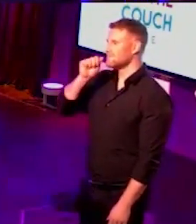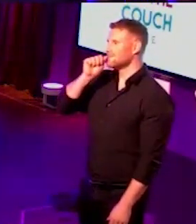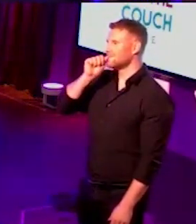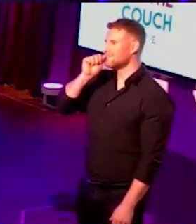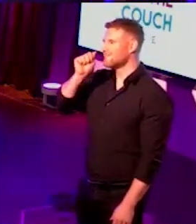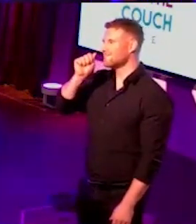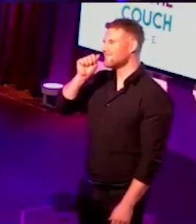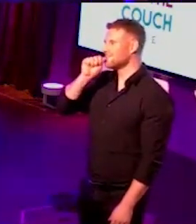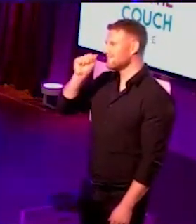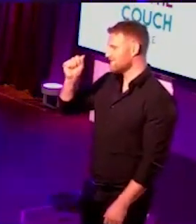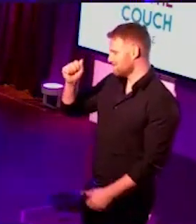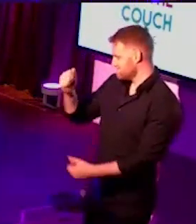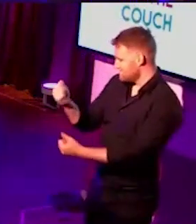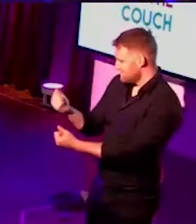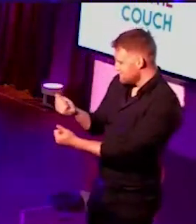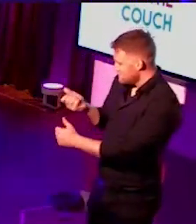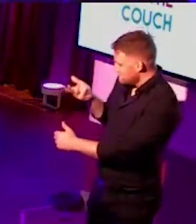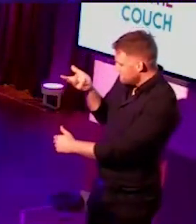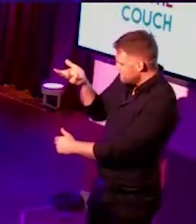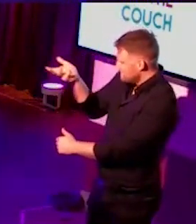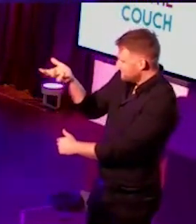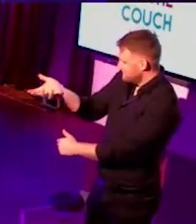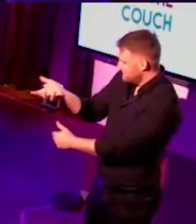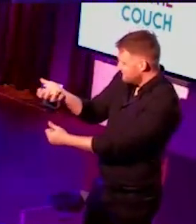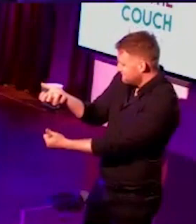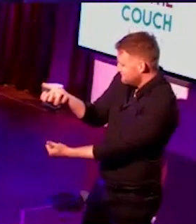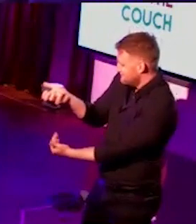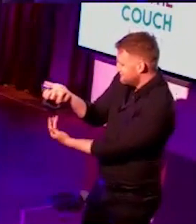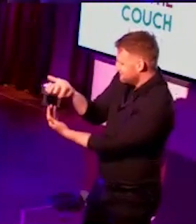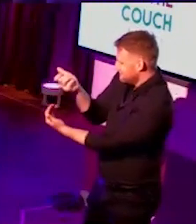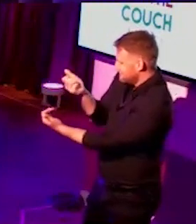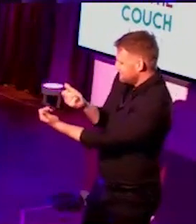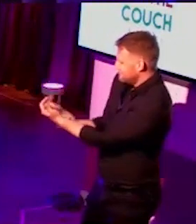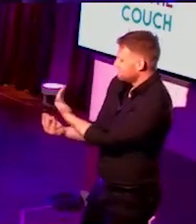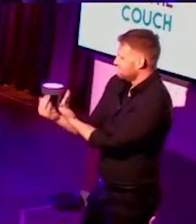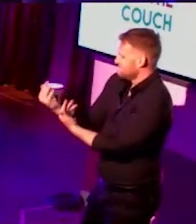Chestnuts roasting on an open fire,